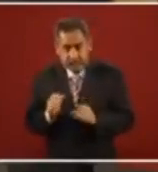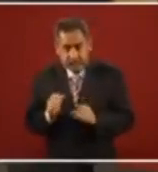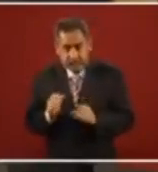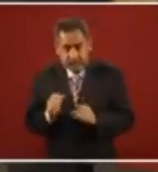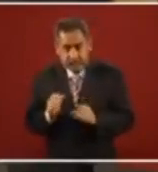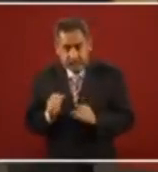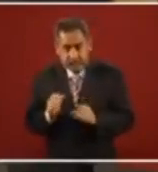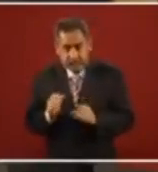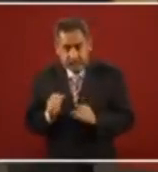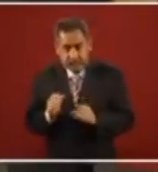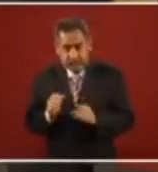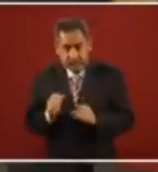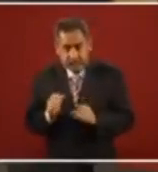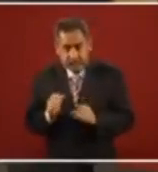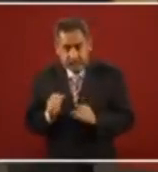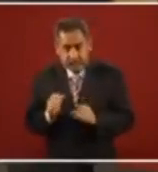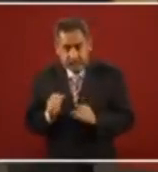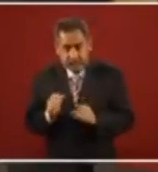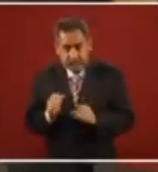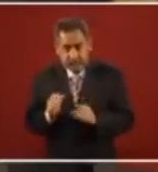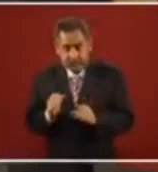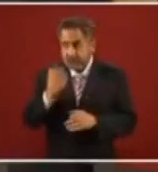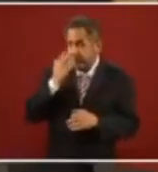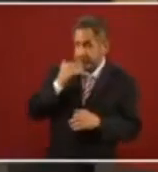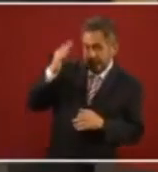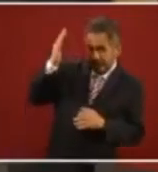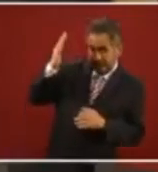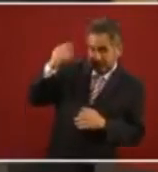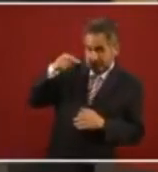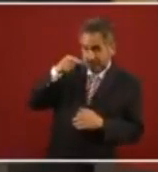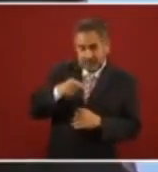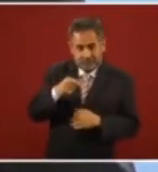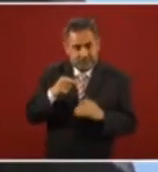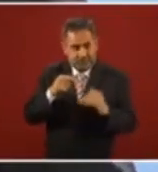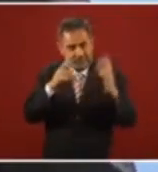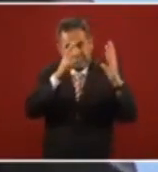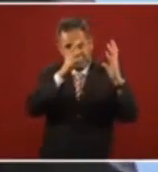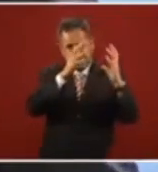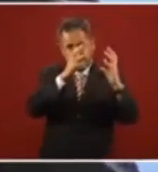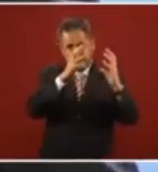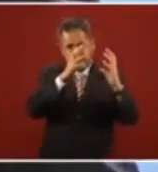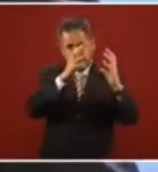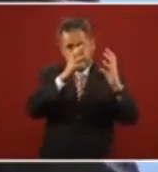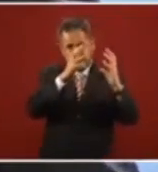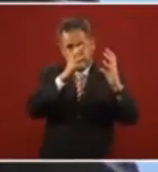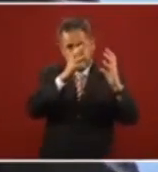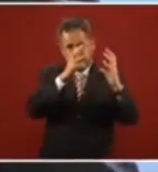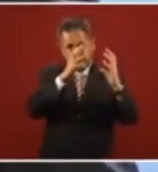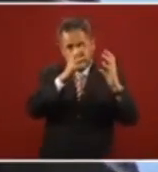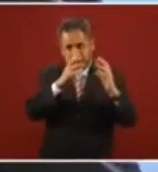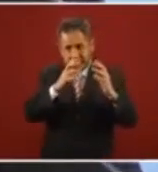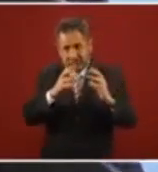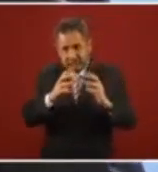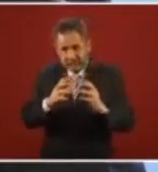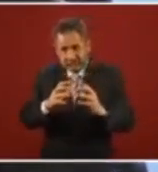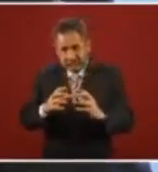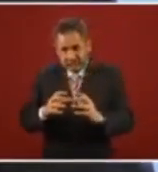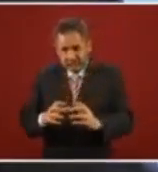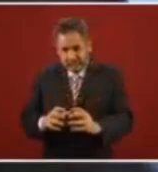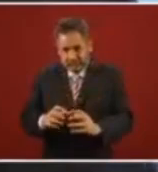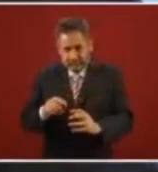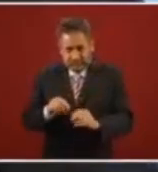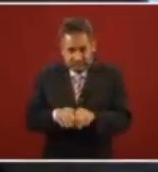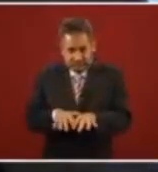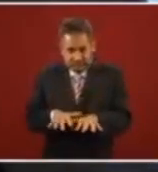cold... ...temperatures... ...and in the absence... ...of light... ...se precipita... ...al piso... se vuelve... ...muy complicado... ...que